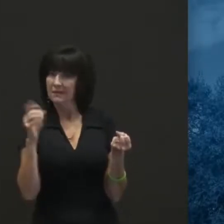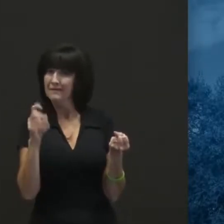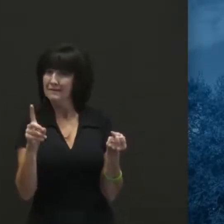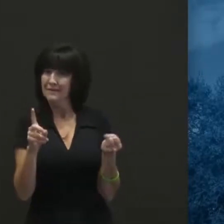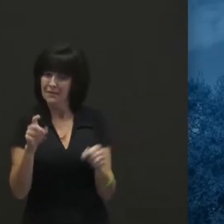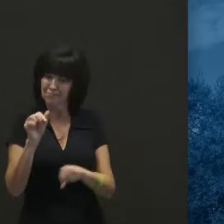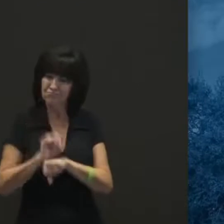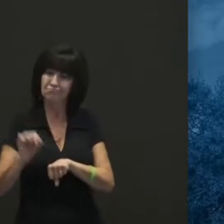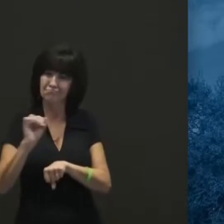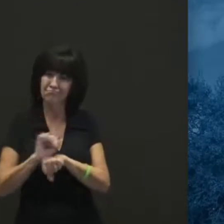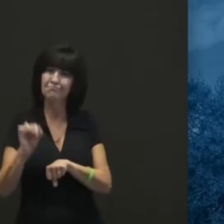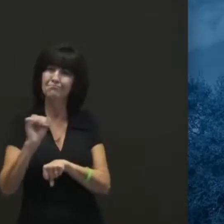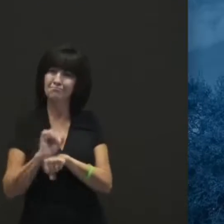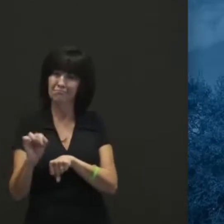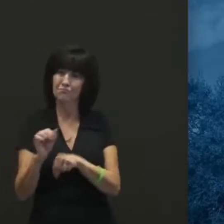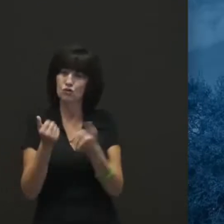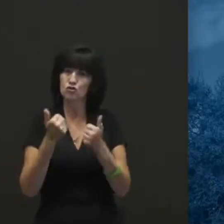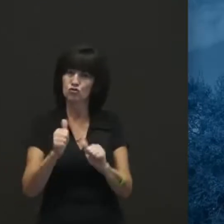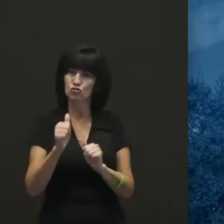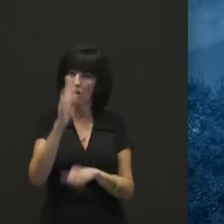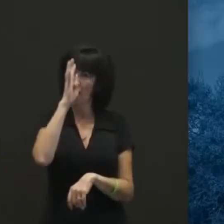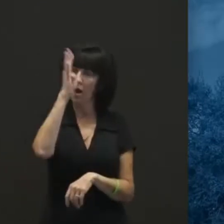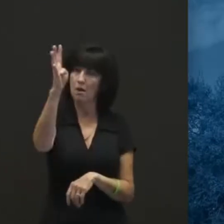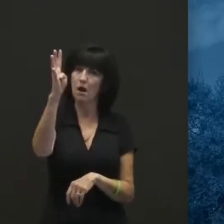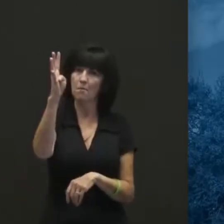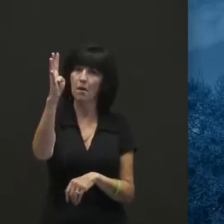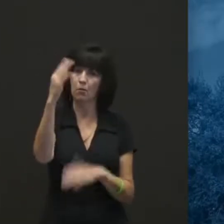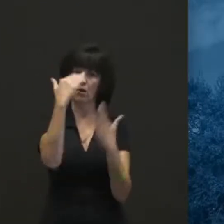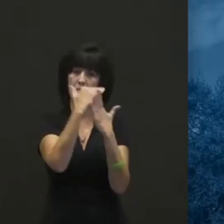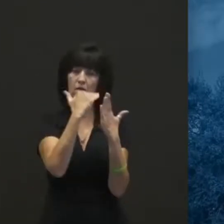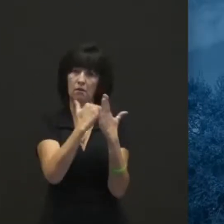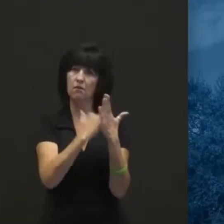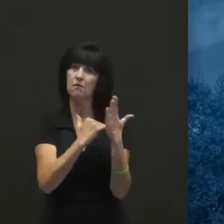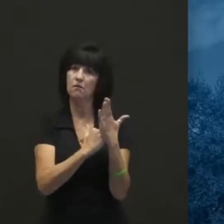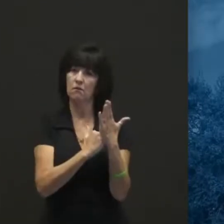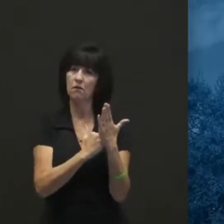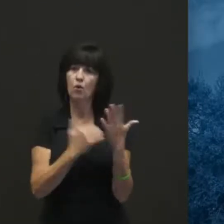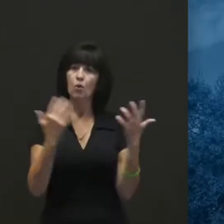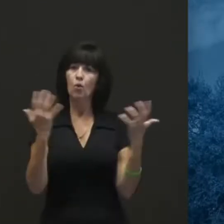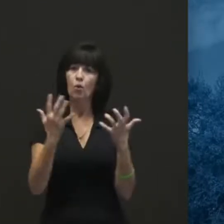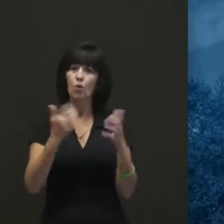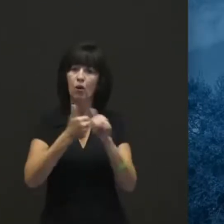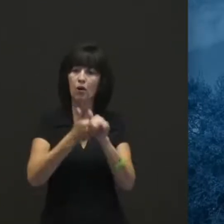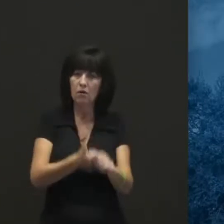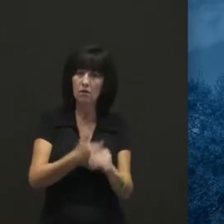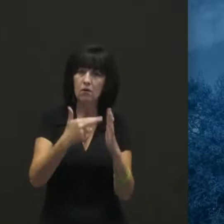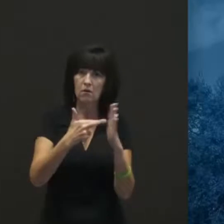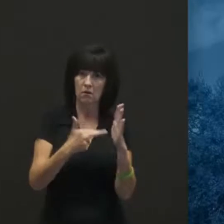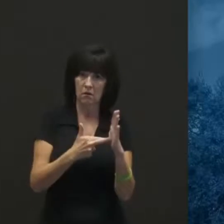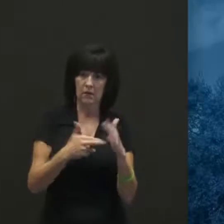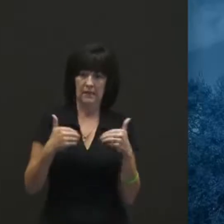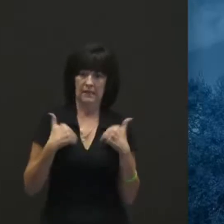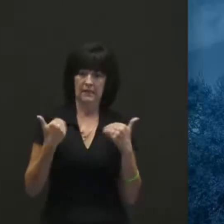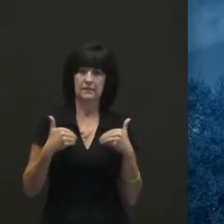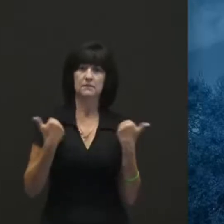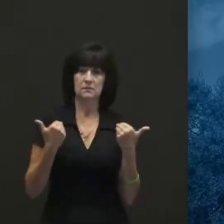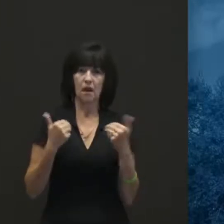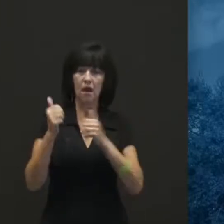efforts to try to come up with an approach that made it safe for the young athletes to compete